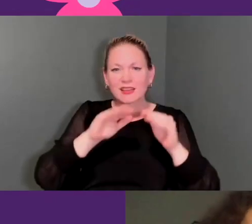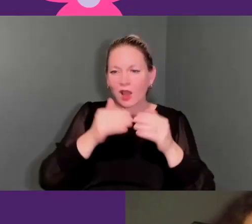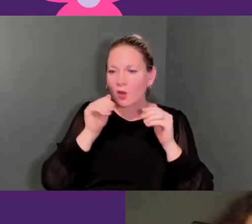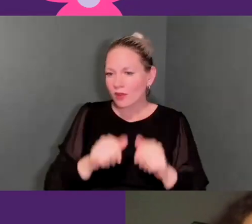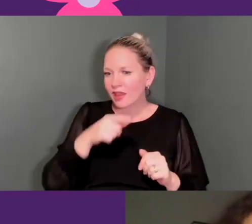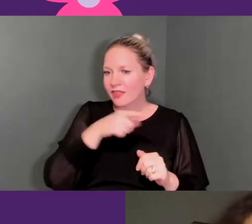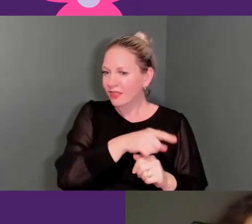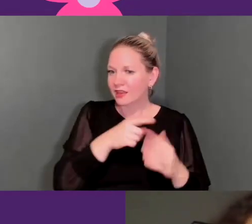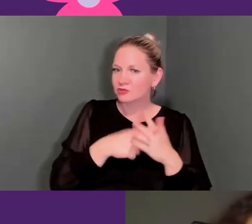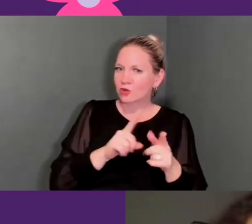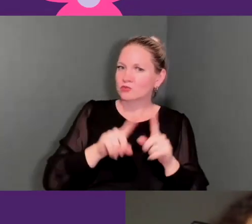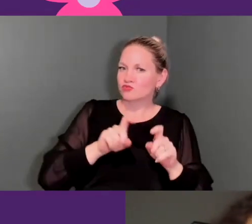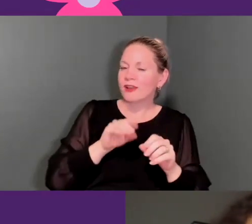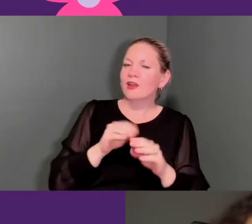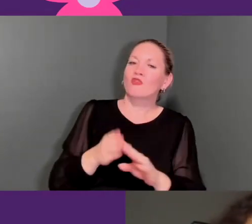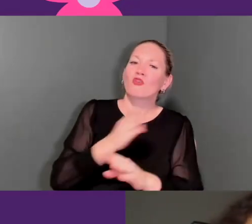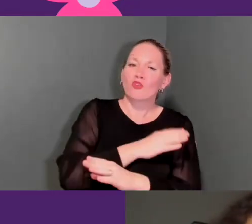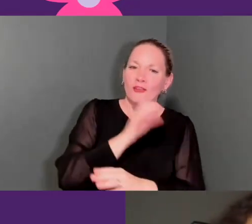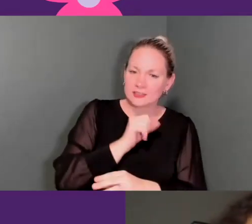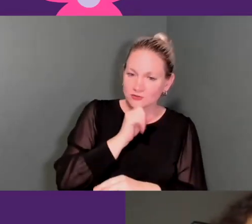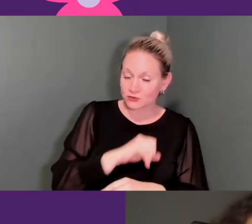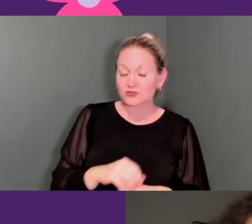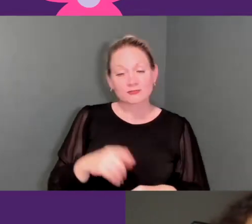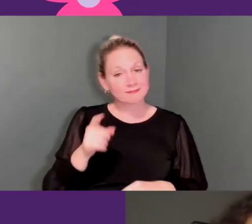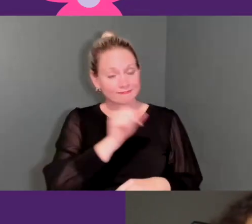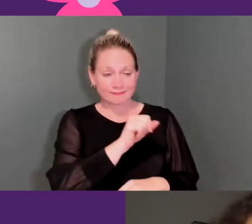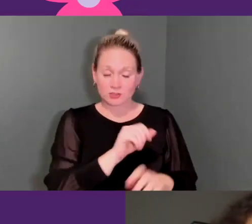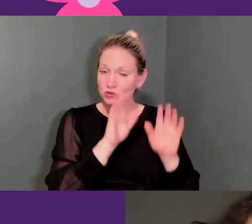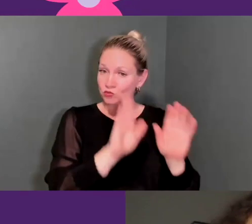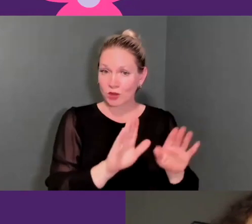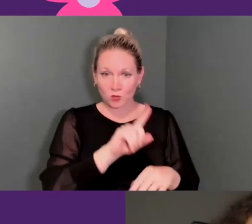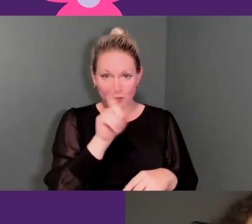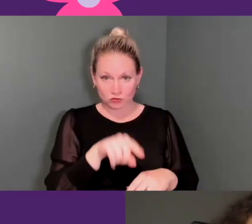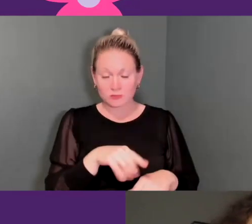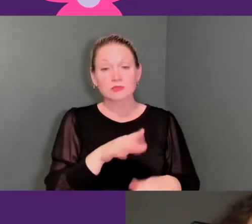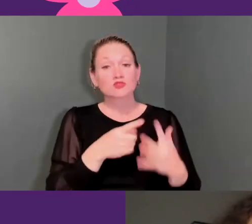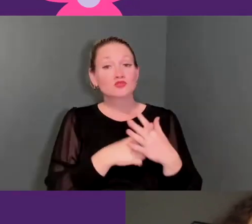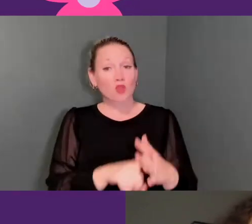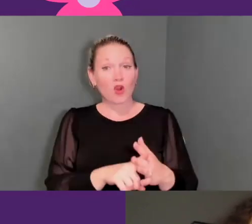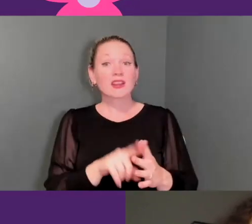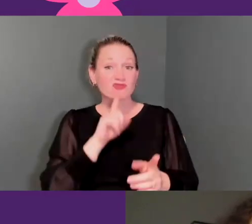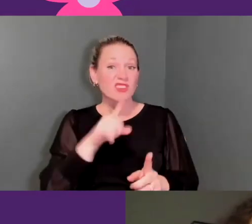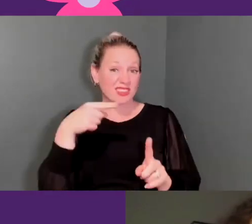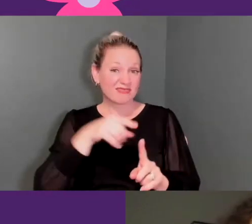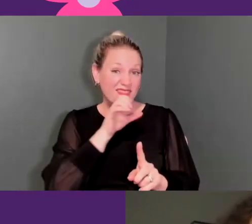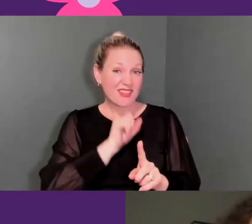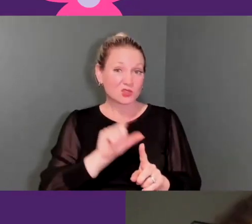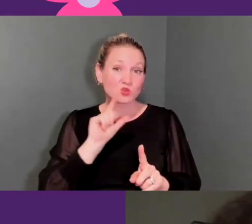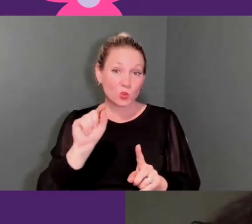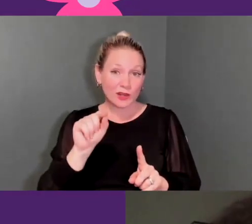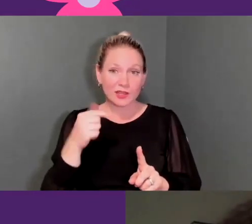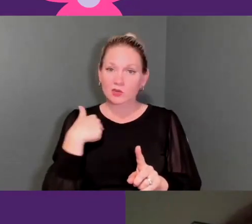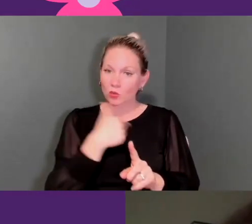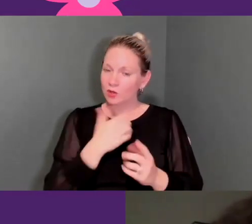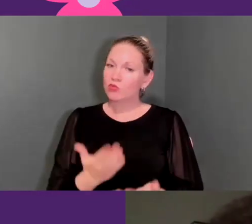So actually, the first thing that everyone can do is actually starting at the age of 20 is we recommend starting